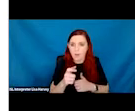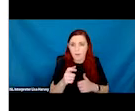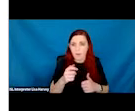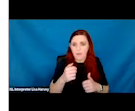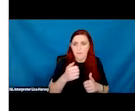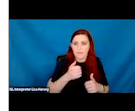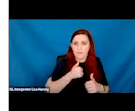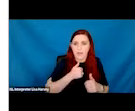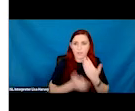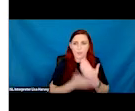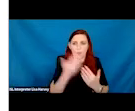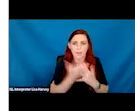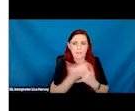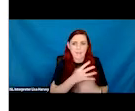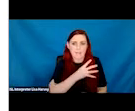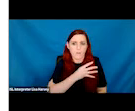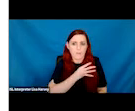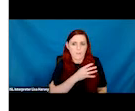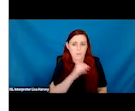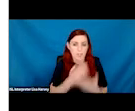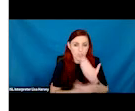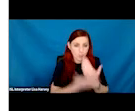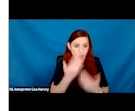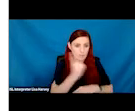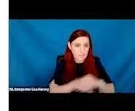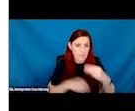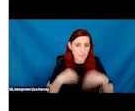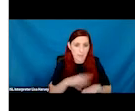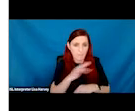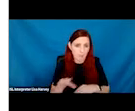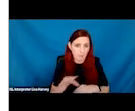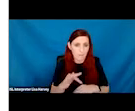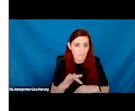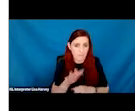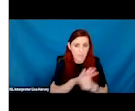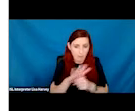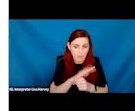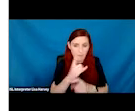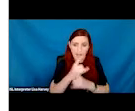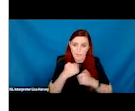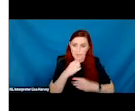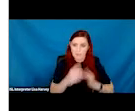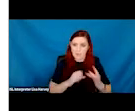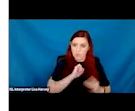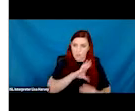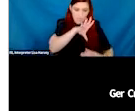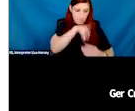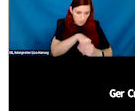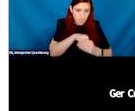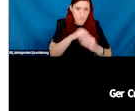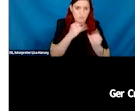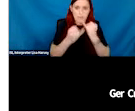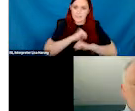officer. He's a young disabled man from the county who really helped us to make sure that the inclusive play